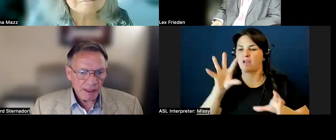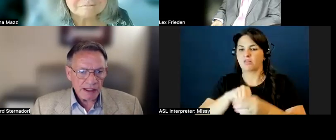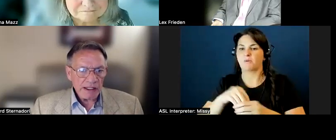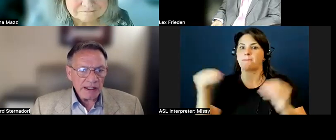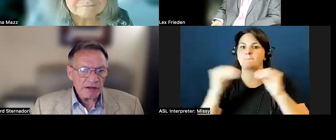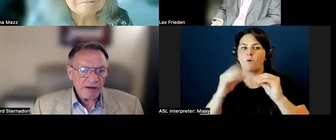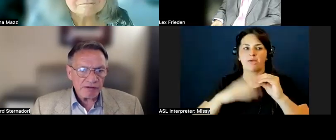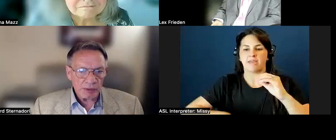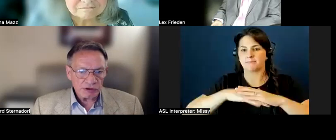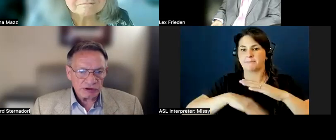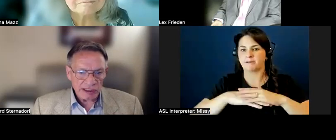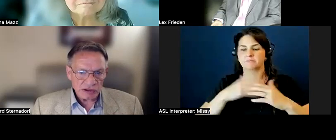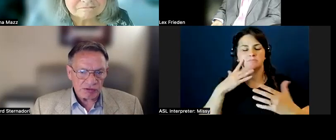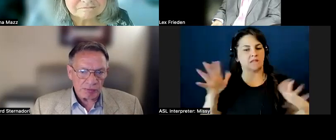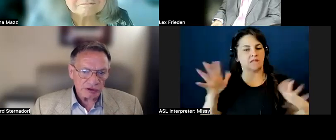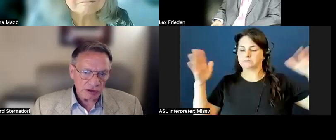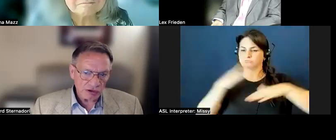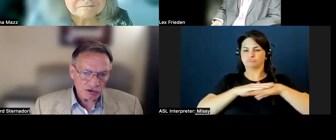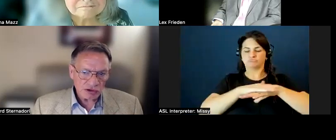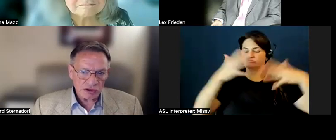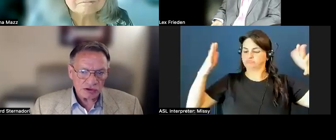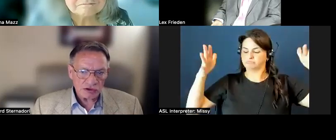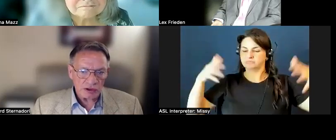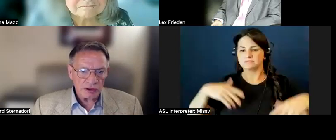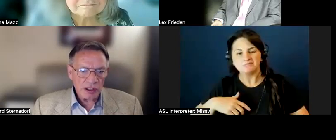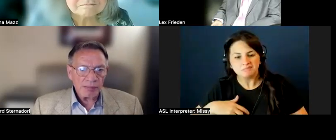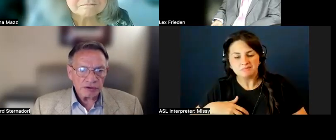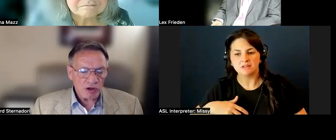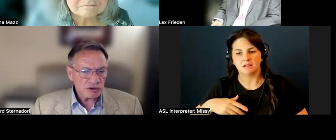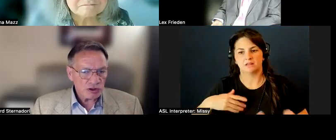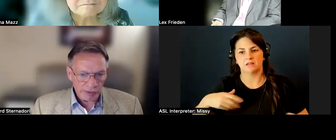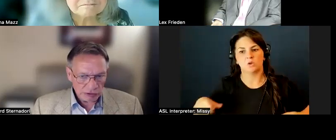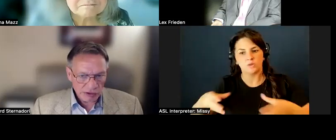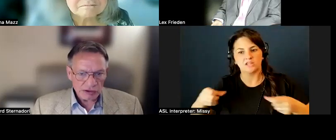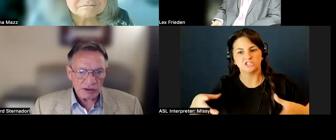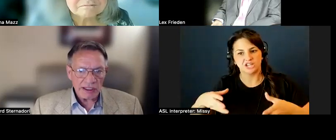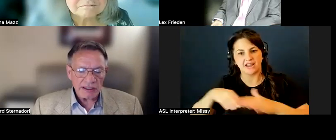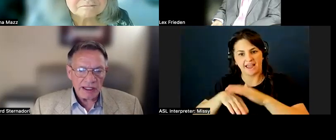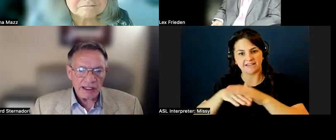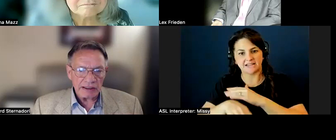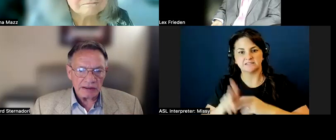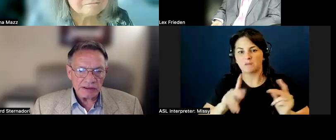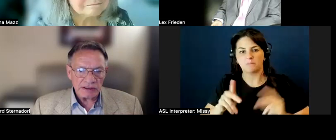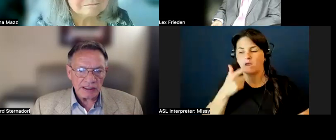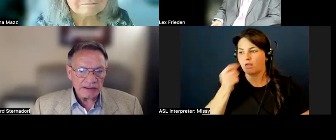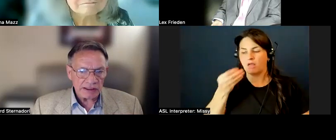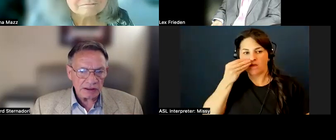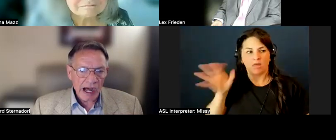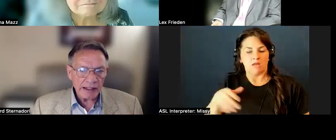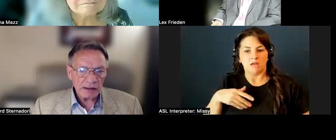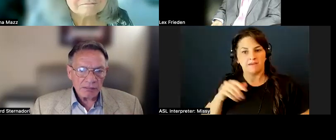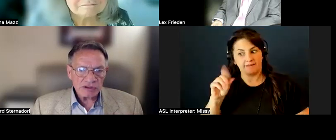instruction. Innovative emergency exits for wheelchair users is a concern, but draws no interest. The ADA in 1990